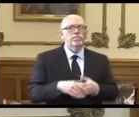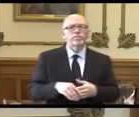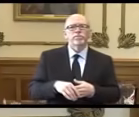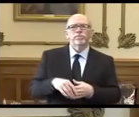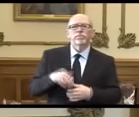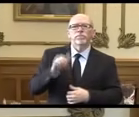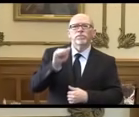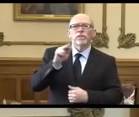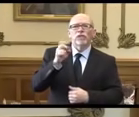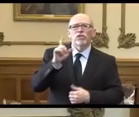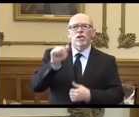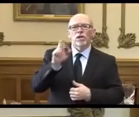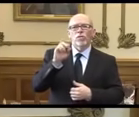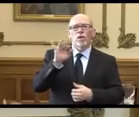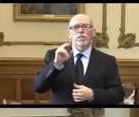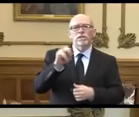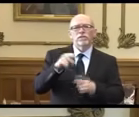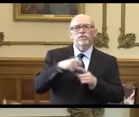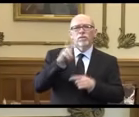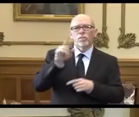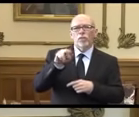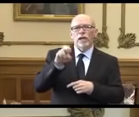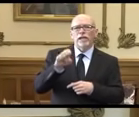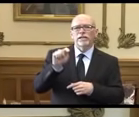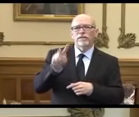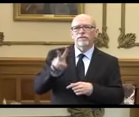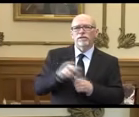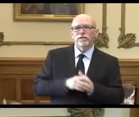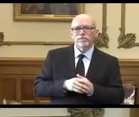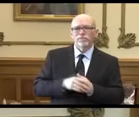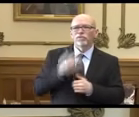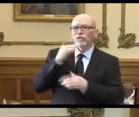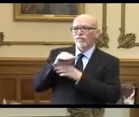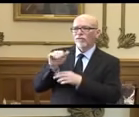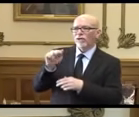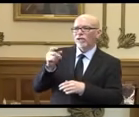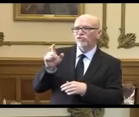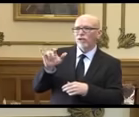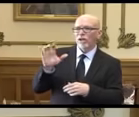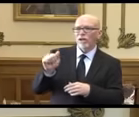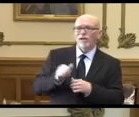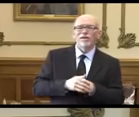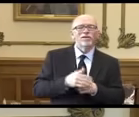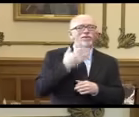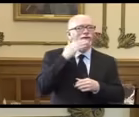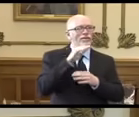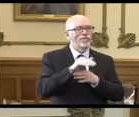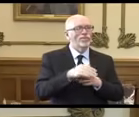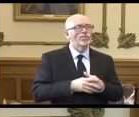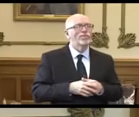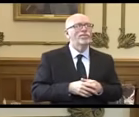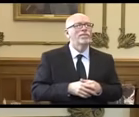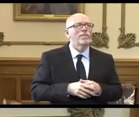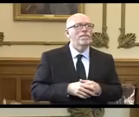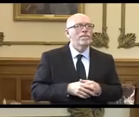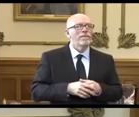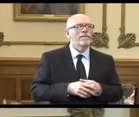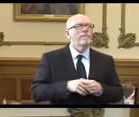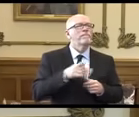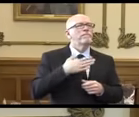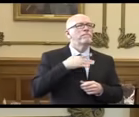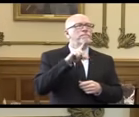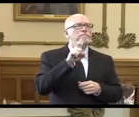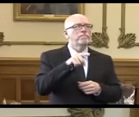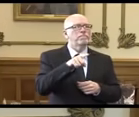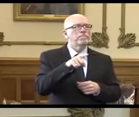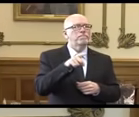Angelica Robinson, Wayne TV. Good afternoon, Angelica. Good afternoon. My question